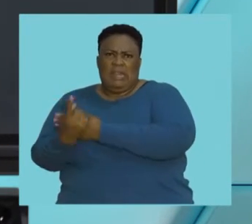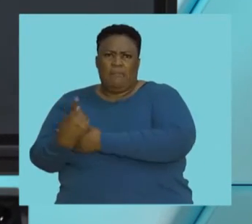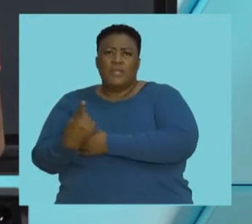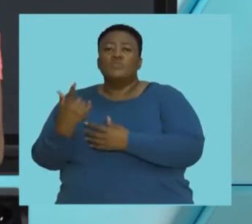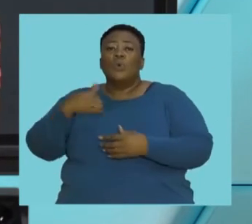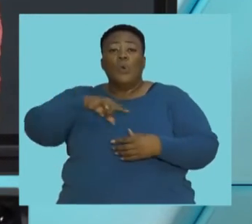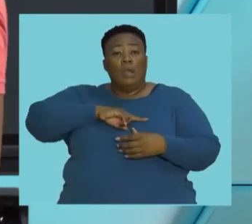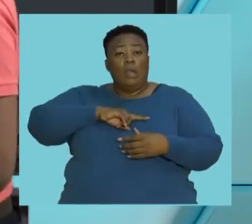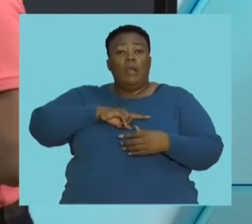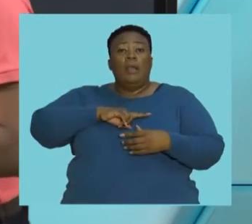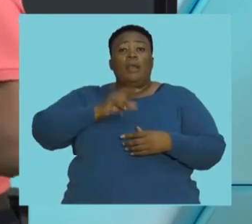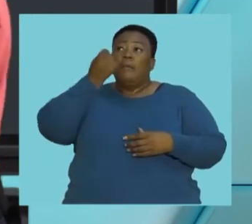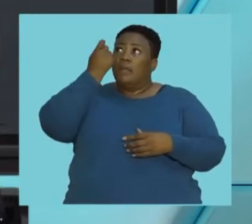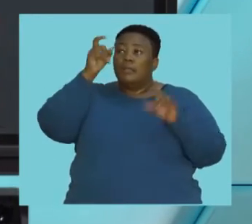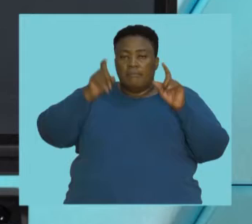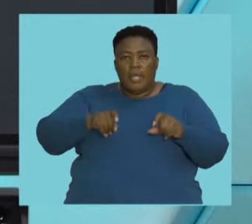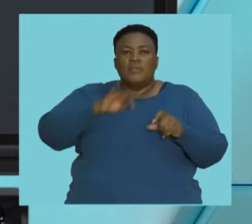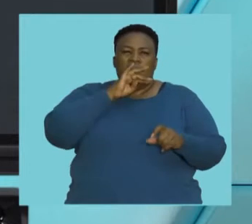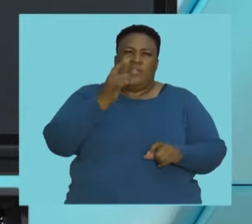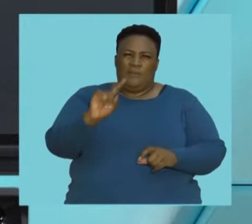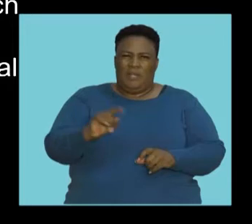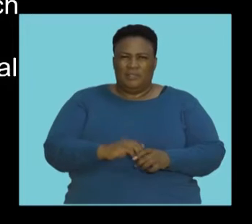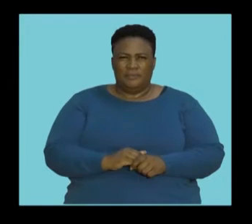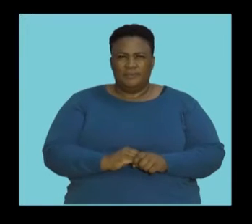to understand what wastage of food means.